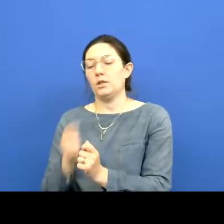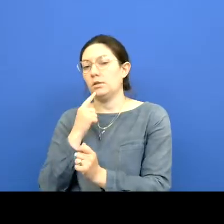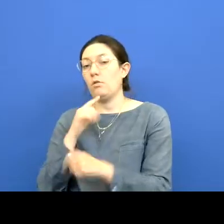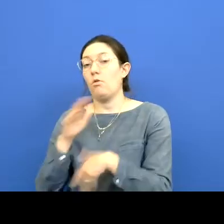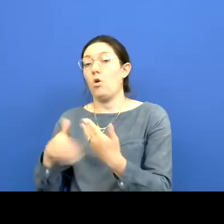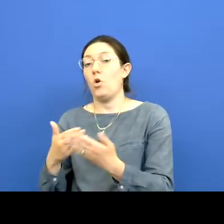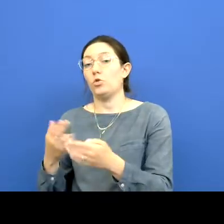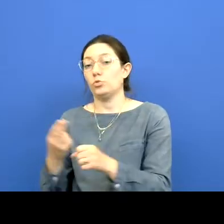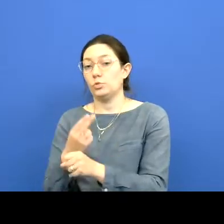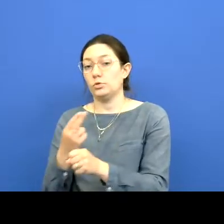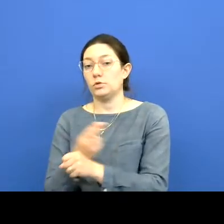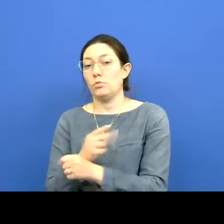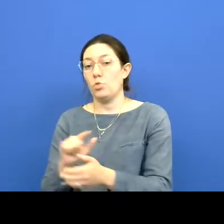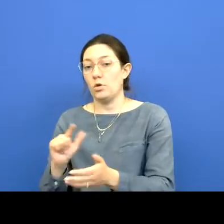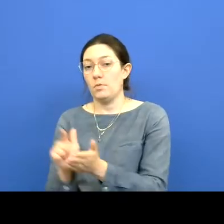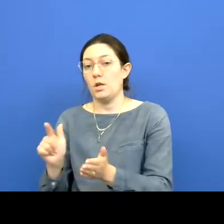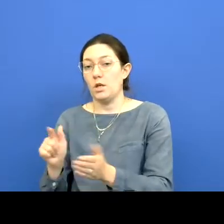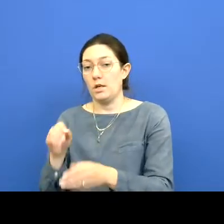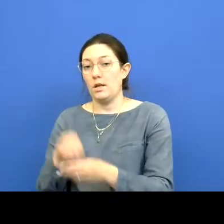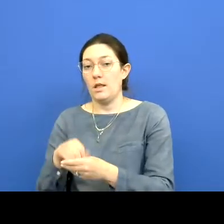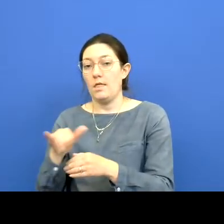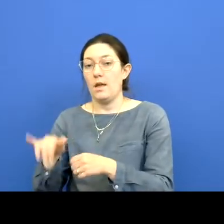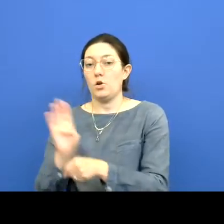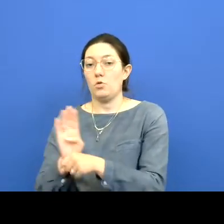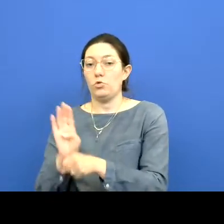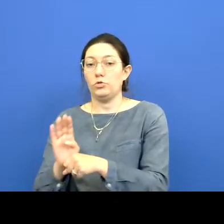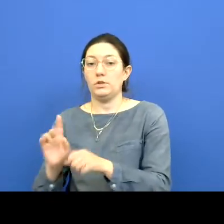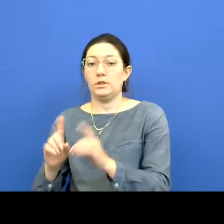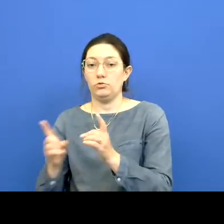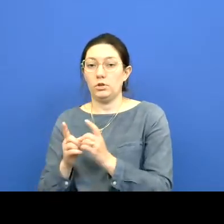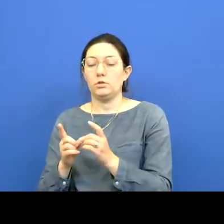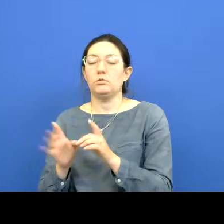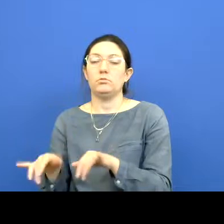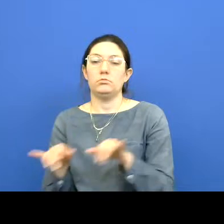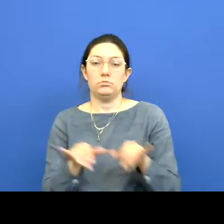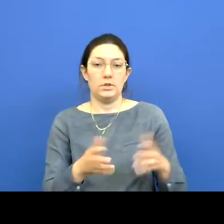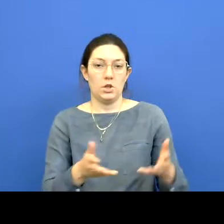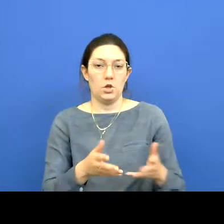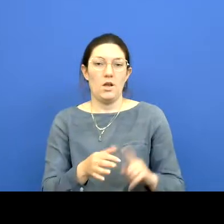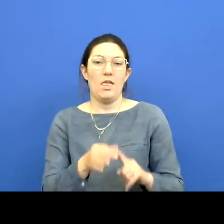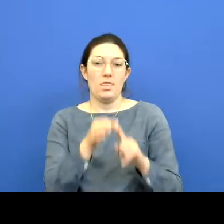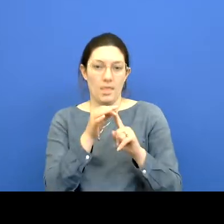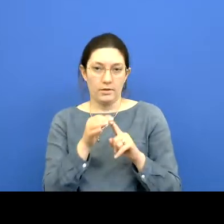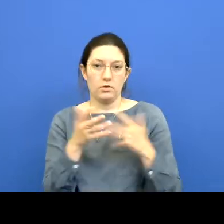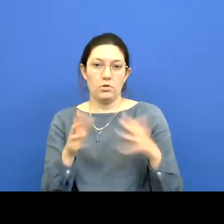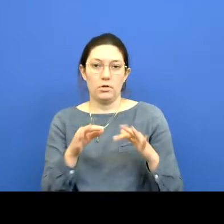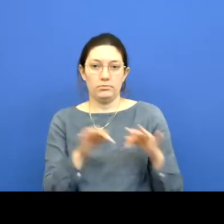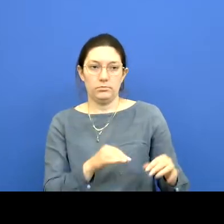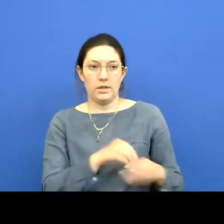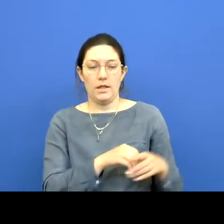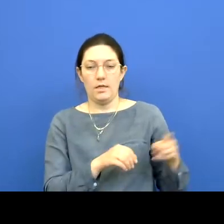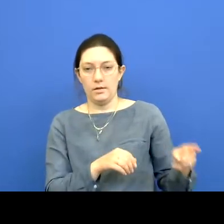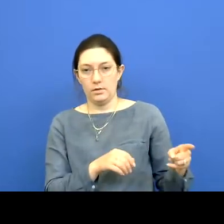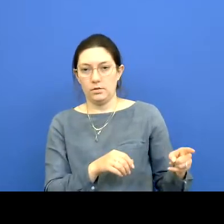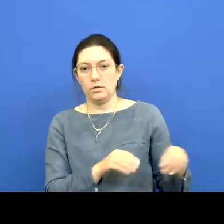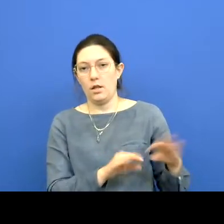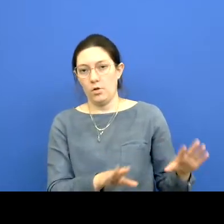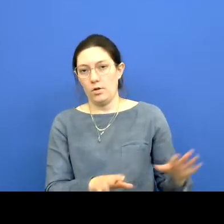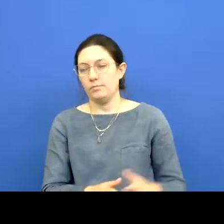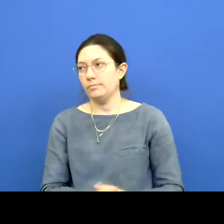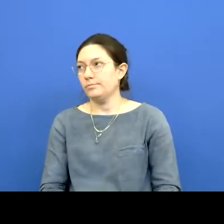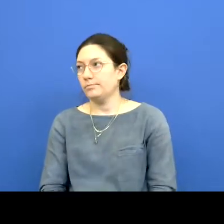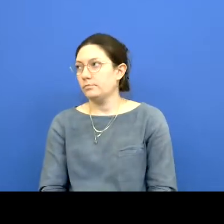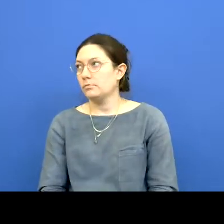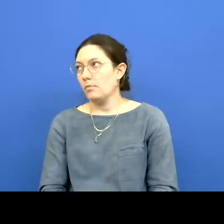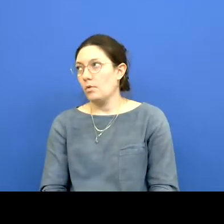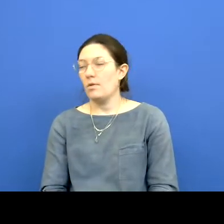uses prohibited in the commercial district are prohibited here unless expressly permitted.